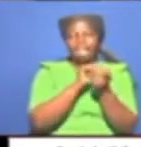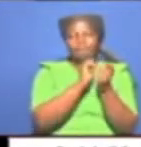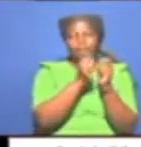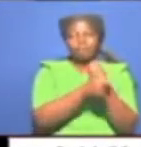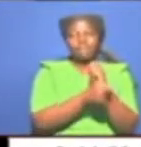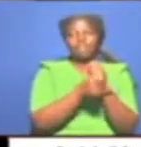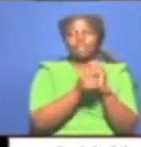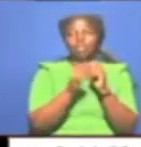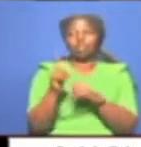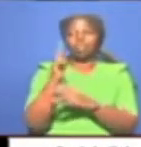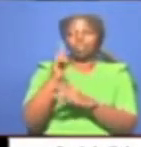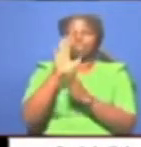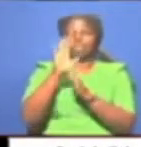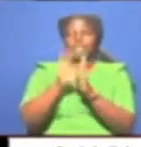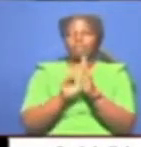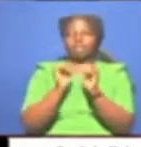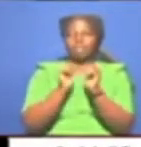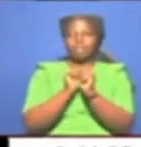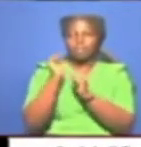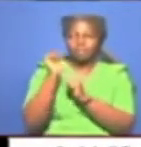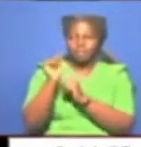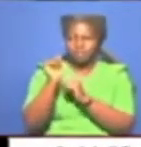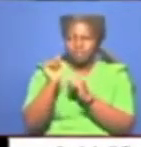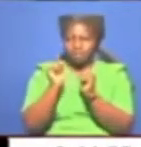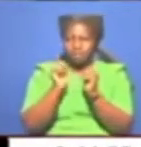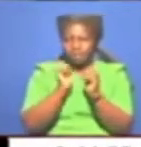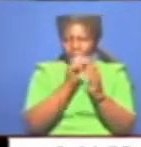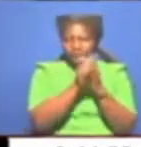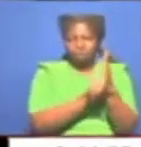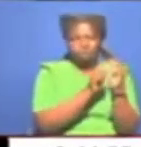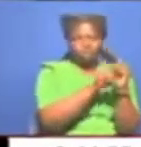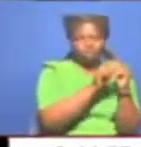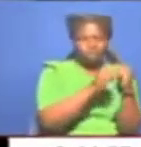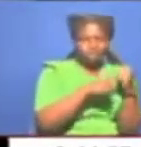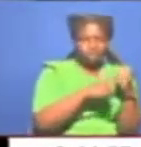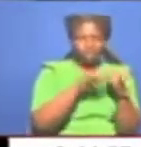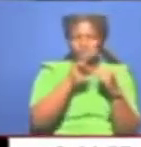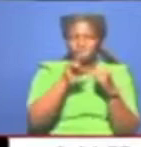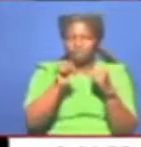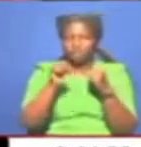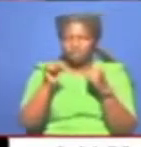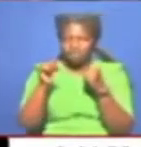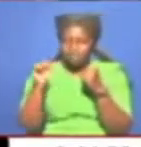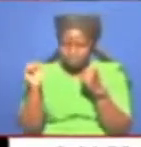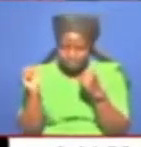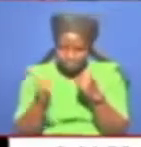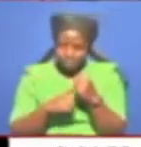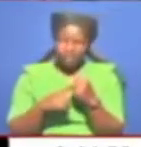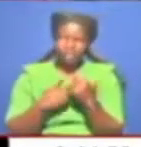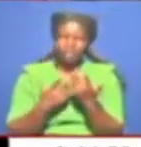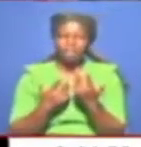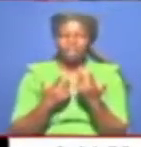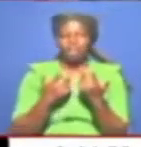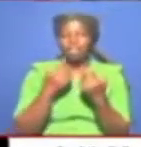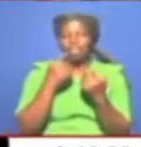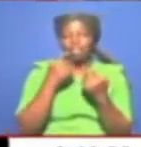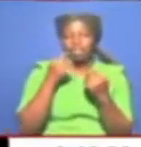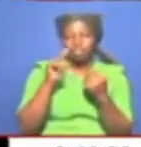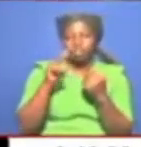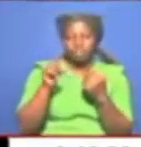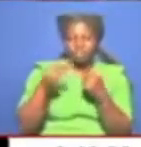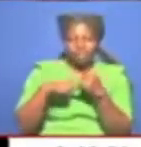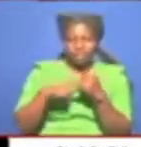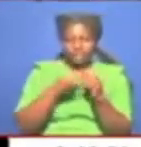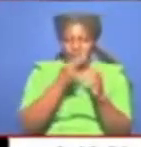16, Articles 255, 256, and 257. If we were to apply Article 2, Clause 4,